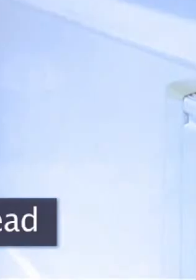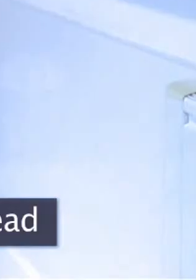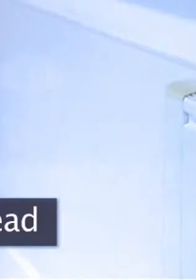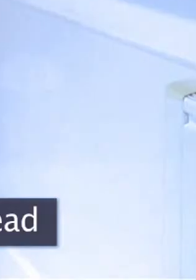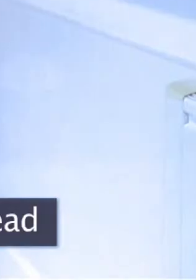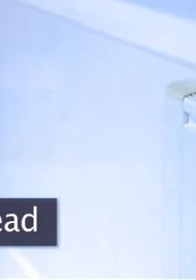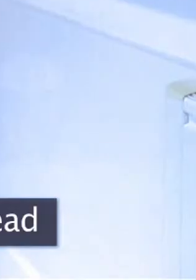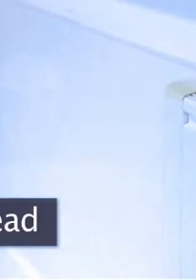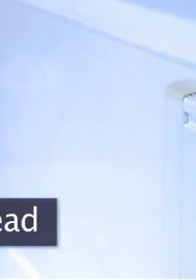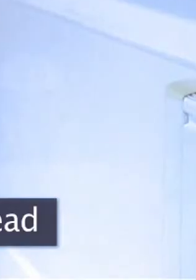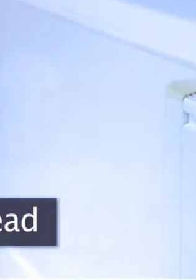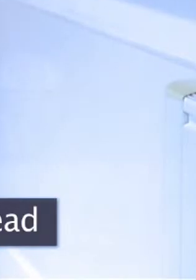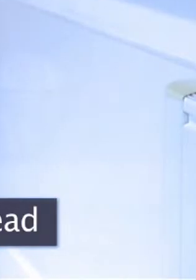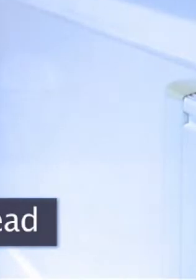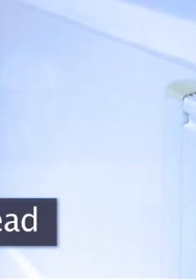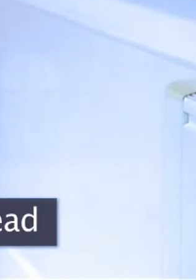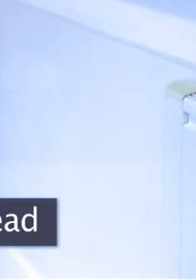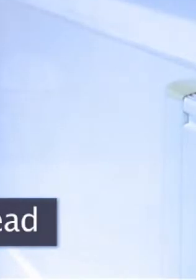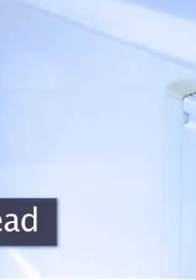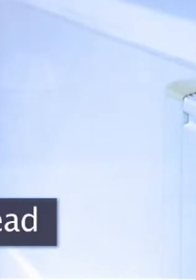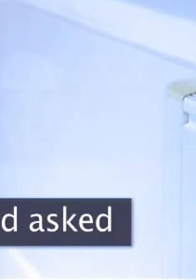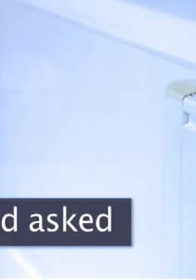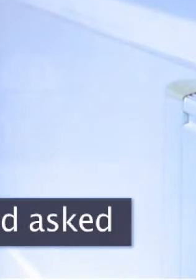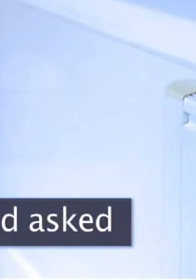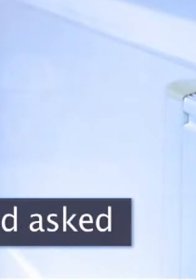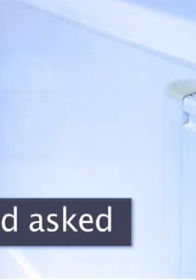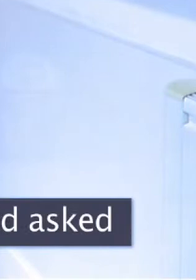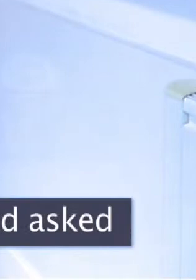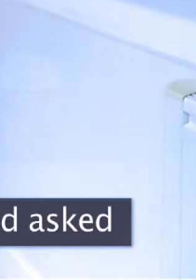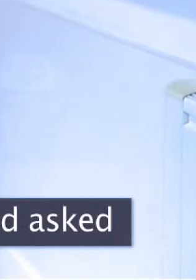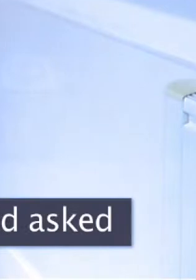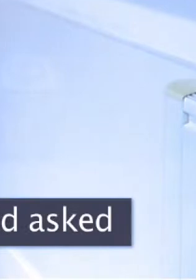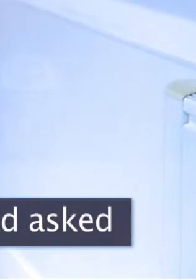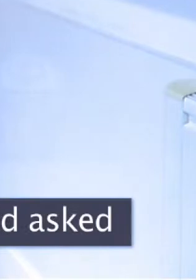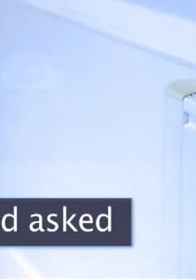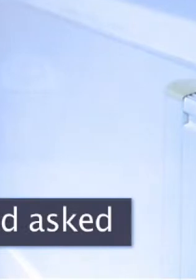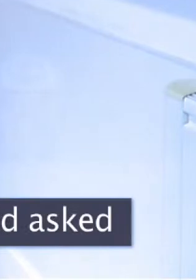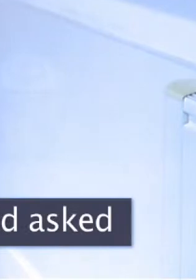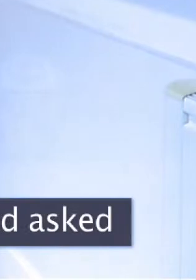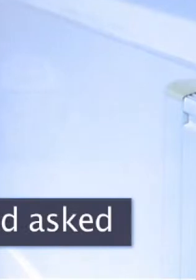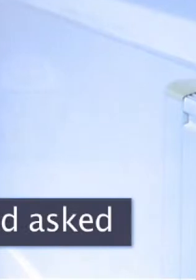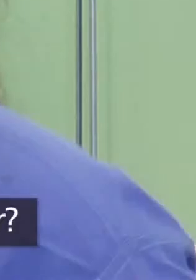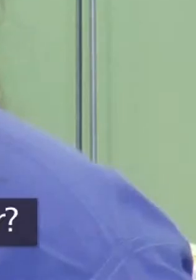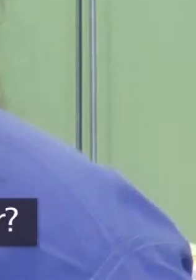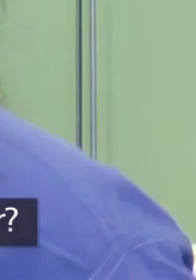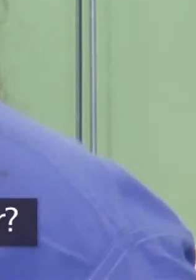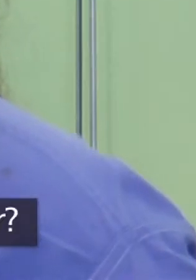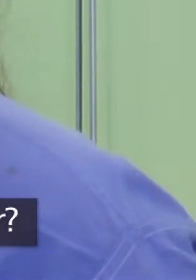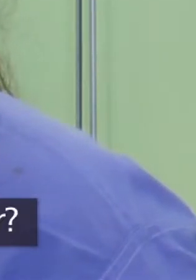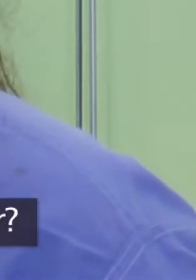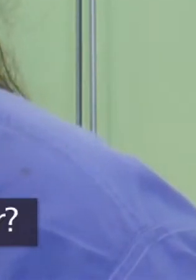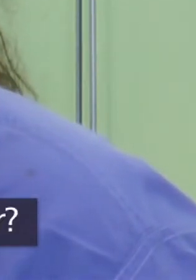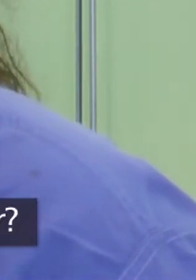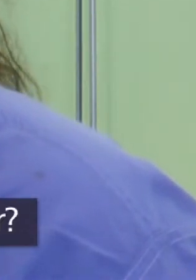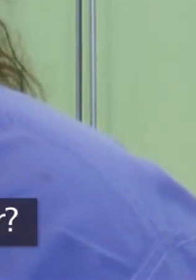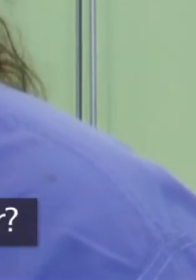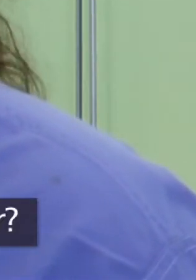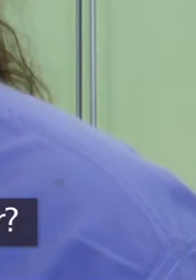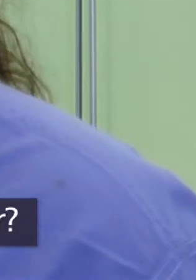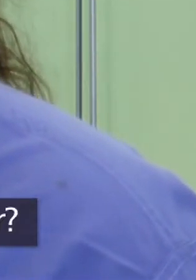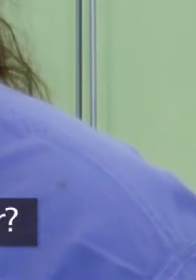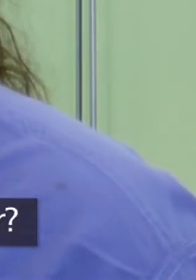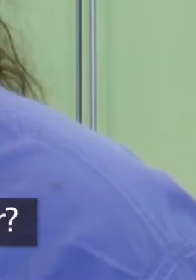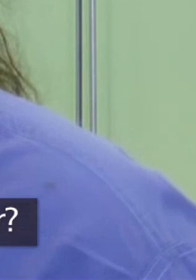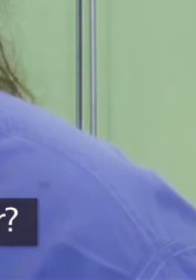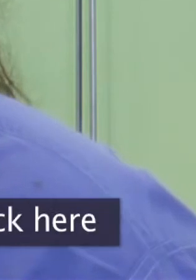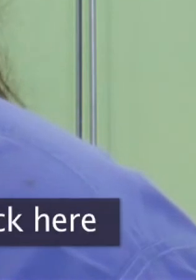was due to be on shift but not on the birth centre instead of doing electives, but I knew how anxious she was, so I'd asked if I could do the elective sections